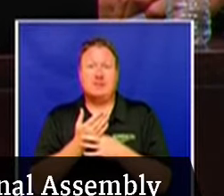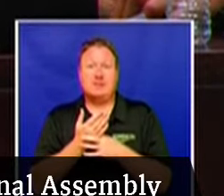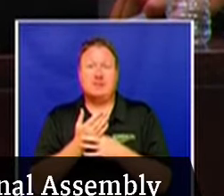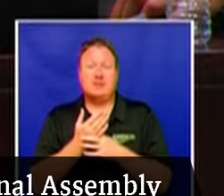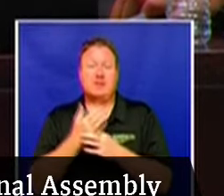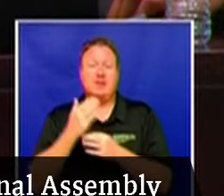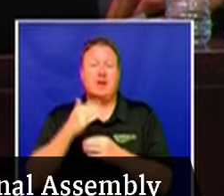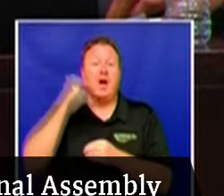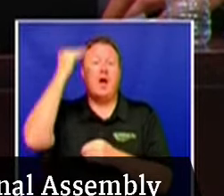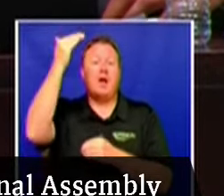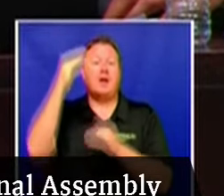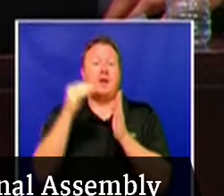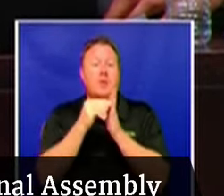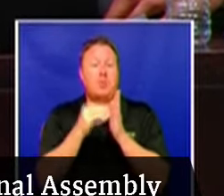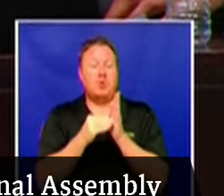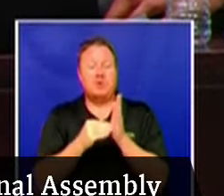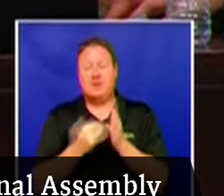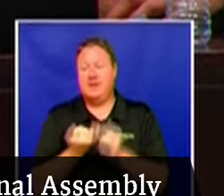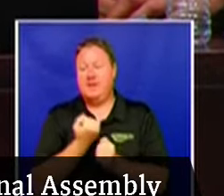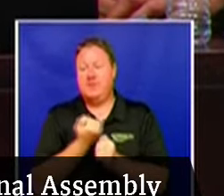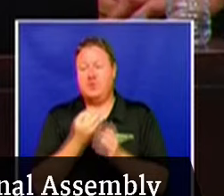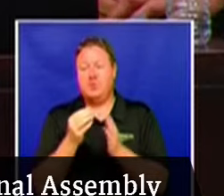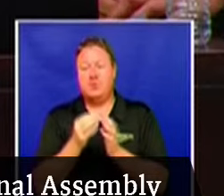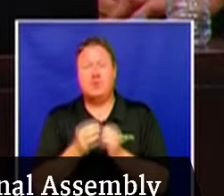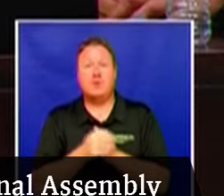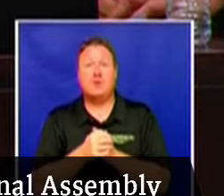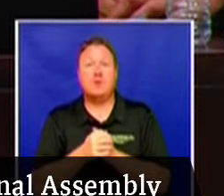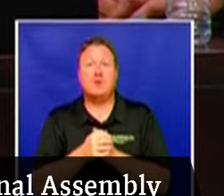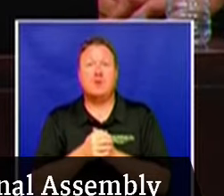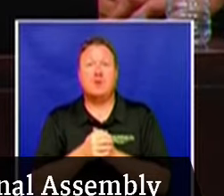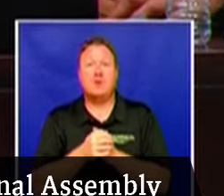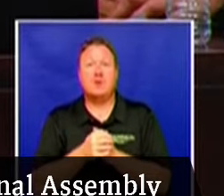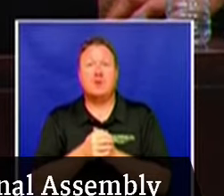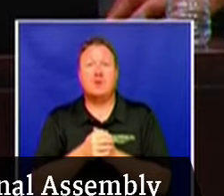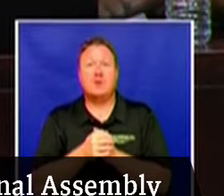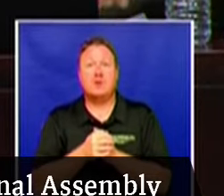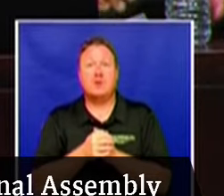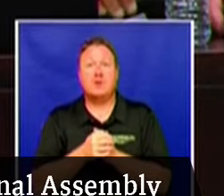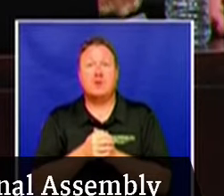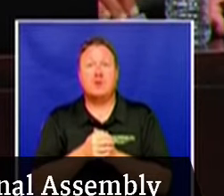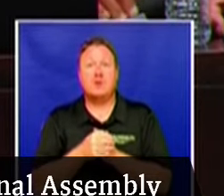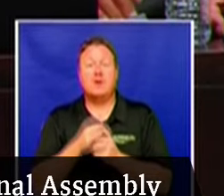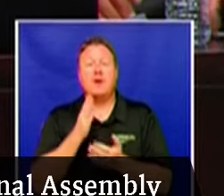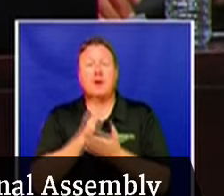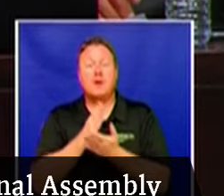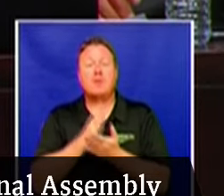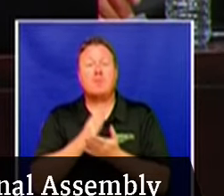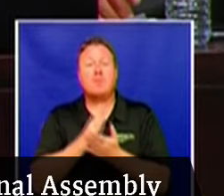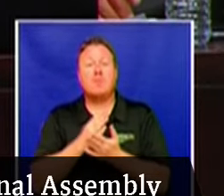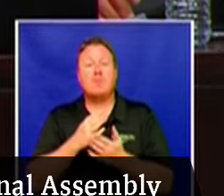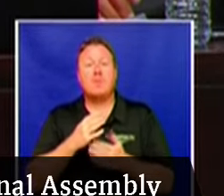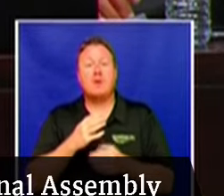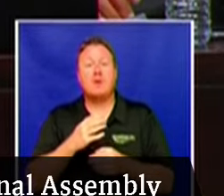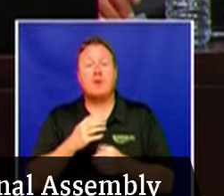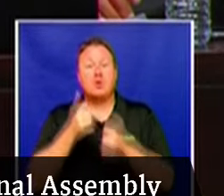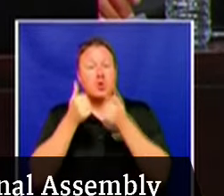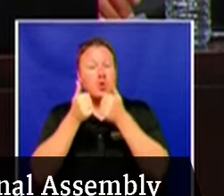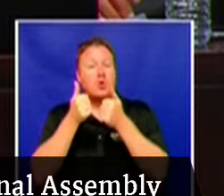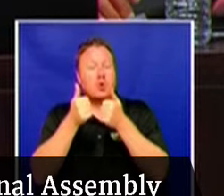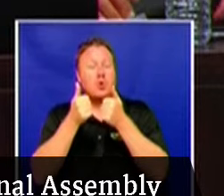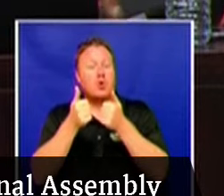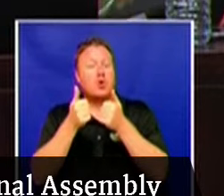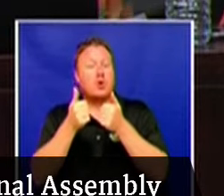highly appointed individuals. And I must commend the House for following